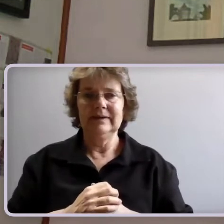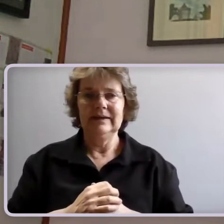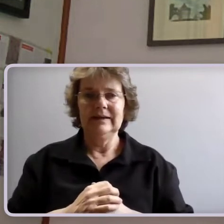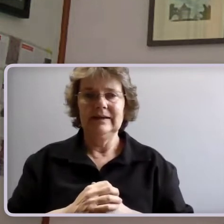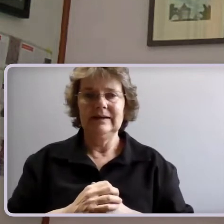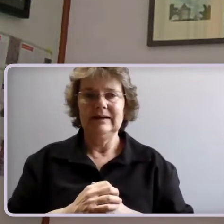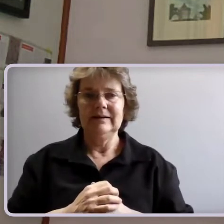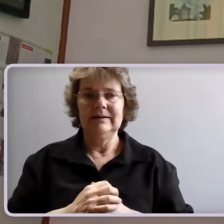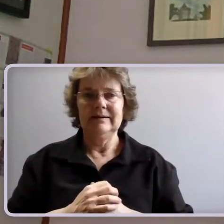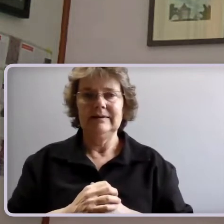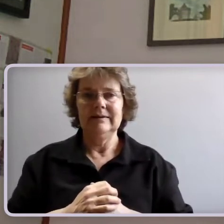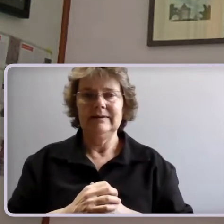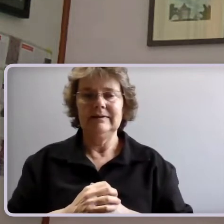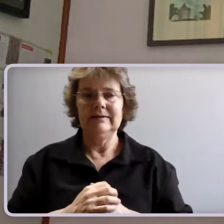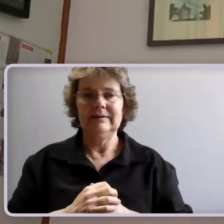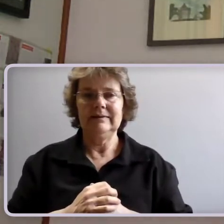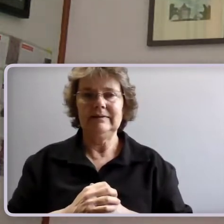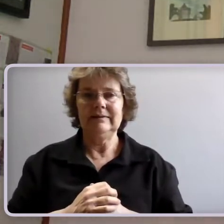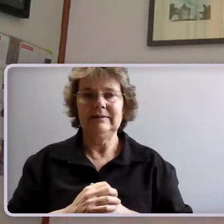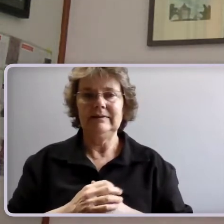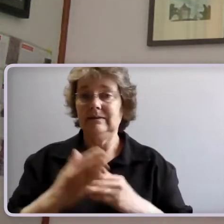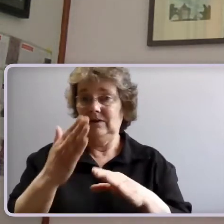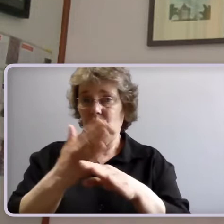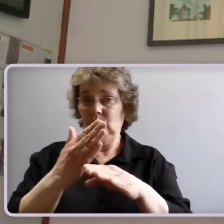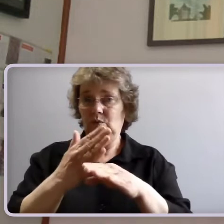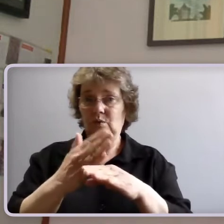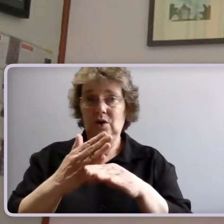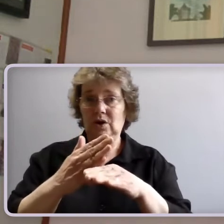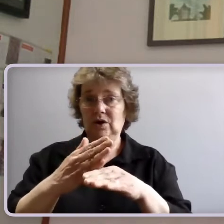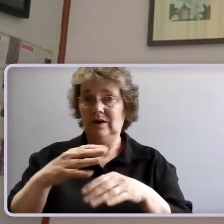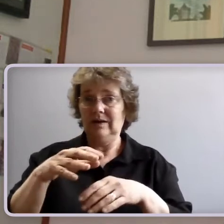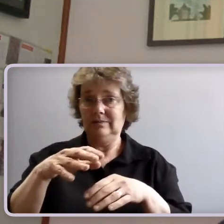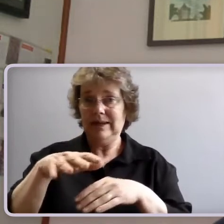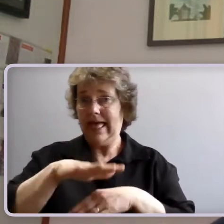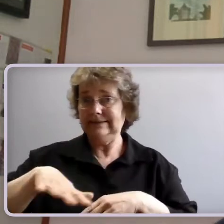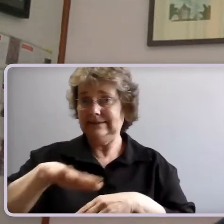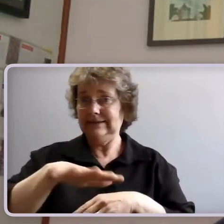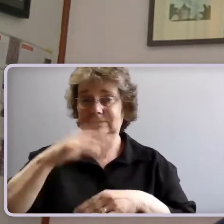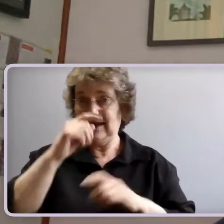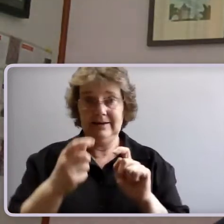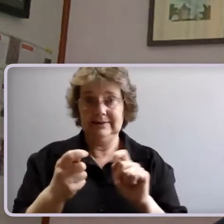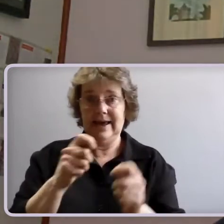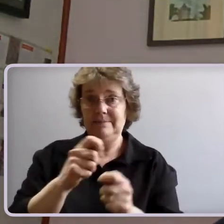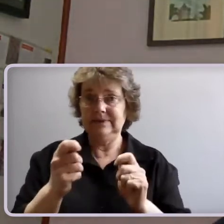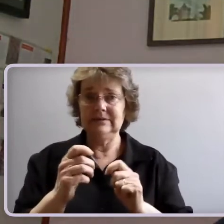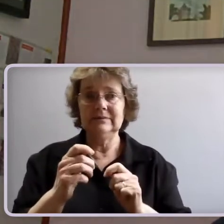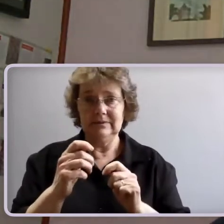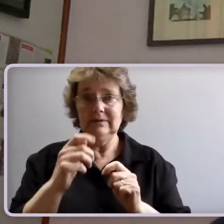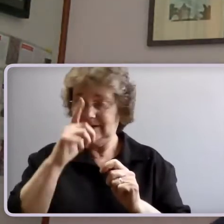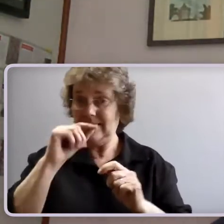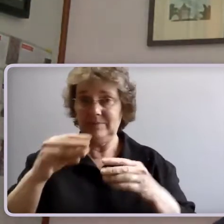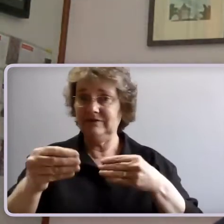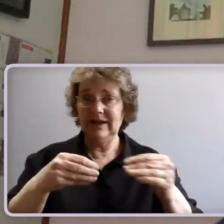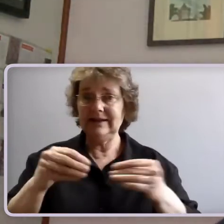have workplaces that are adaptable, that are fluid, and that are meet the